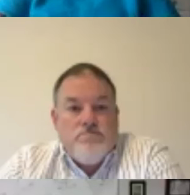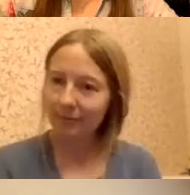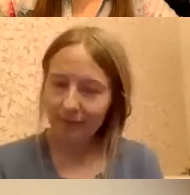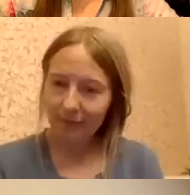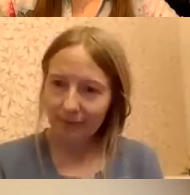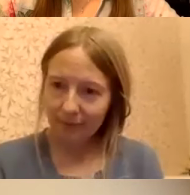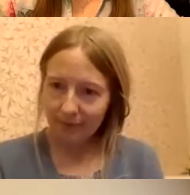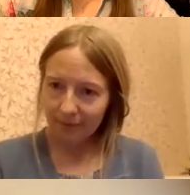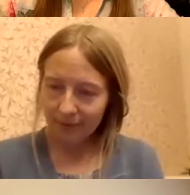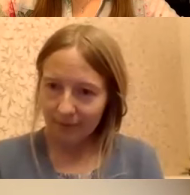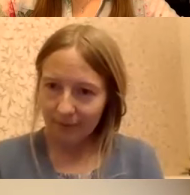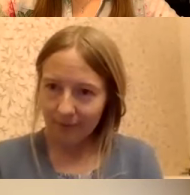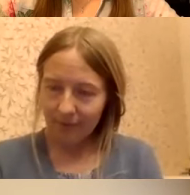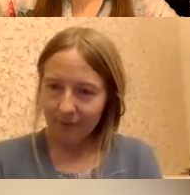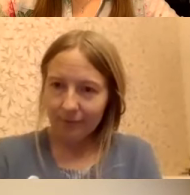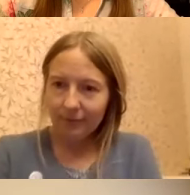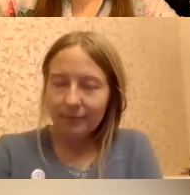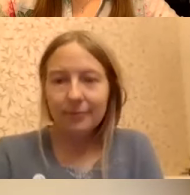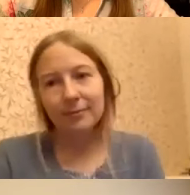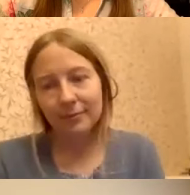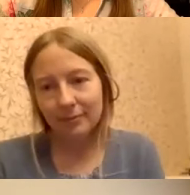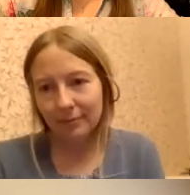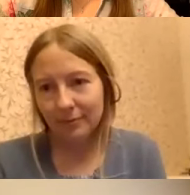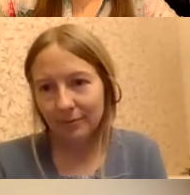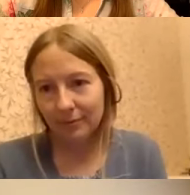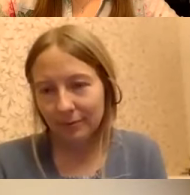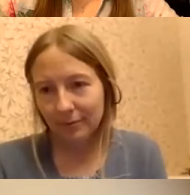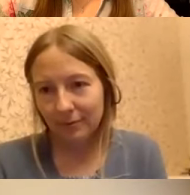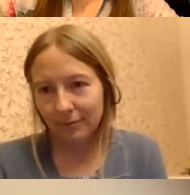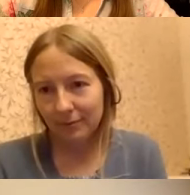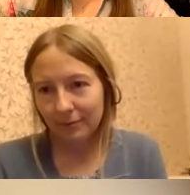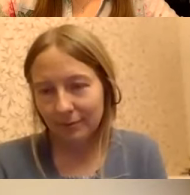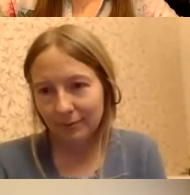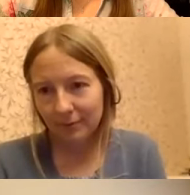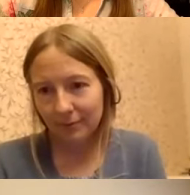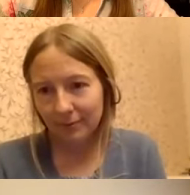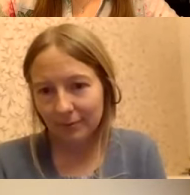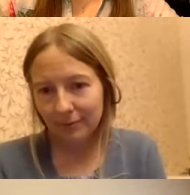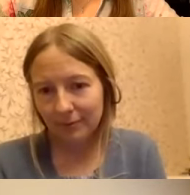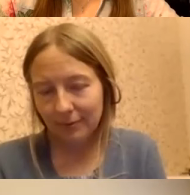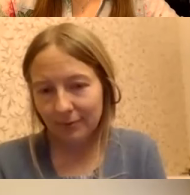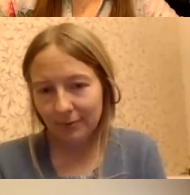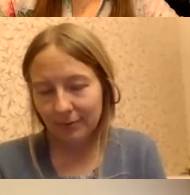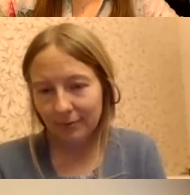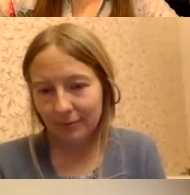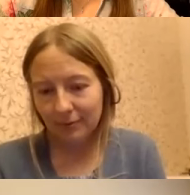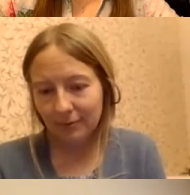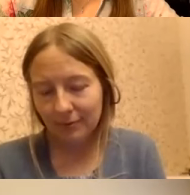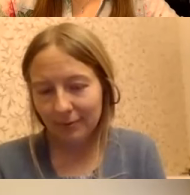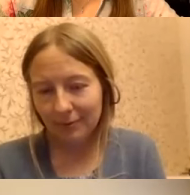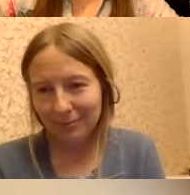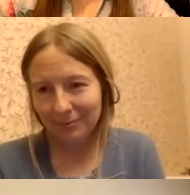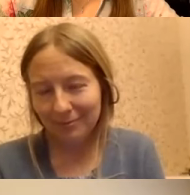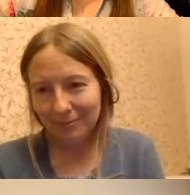activity of CAMK2 by CAMK2 gene transfer, we also restore the CRAB activity. And also we did experiments. If we block CRAB